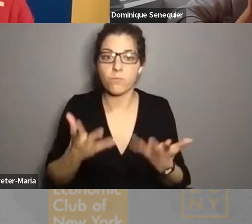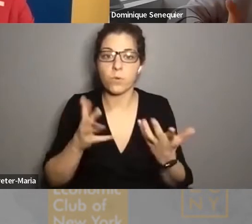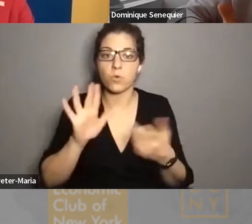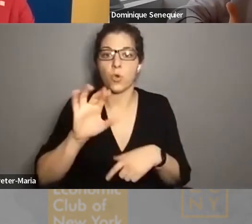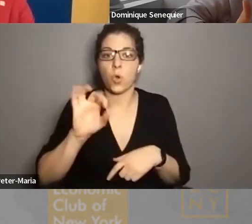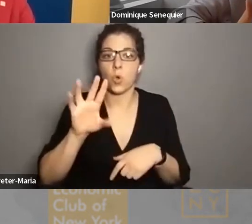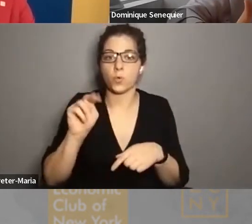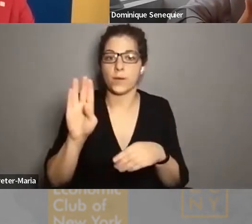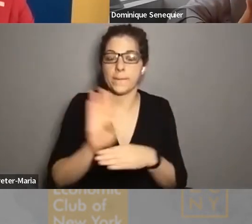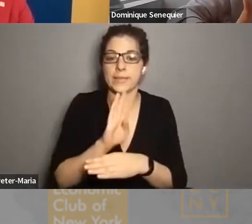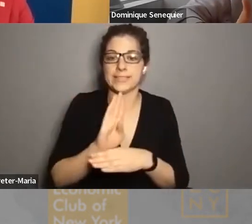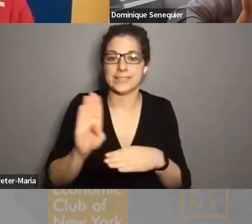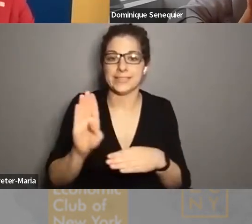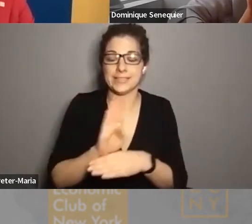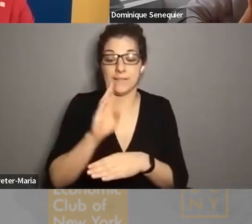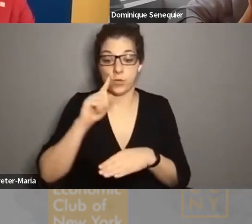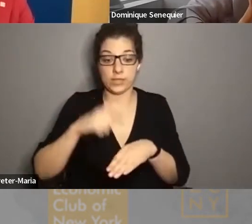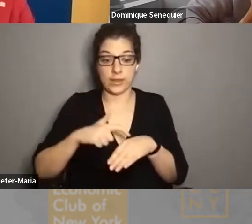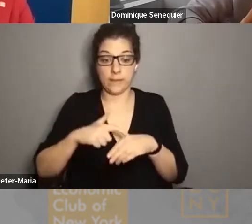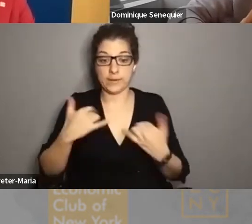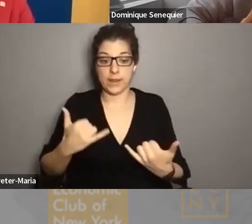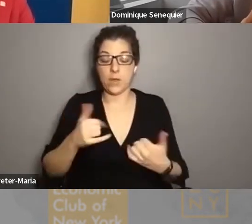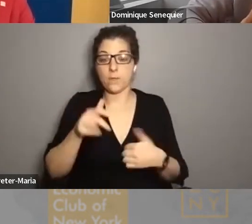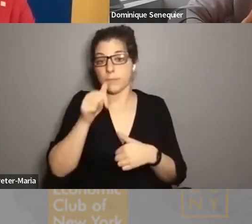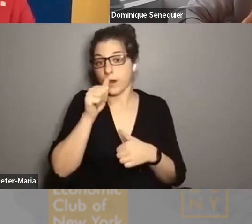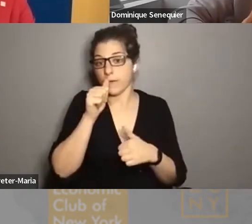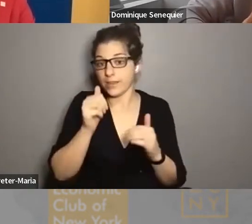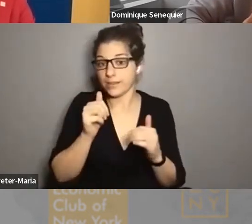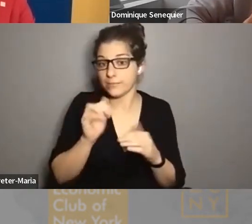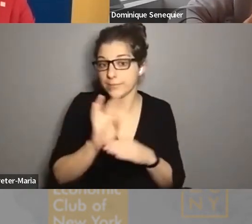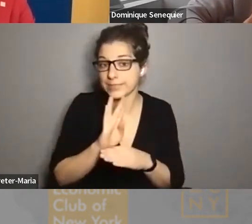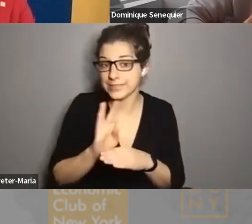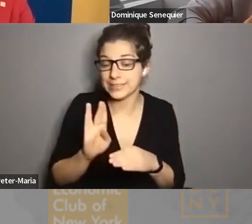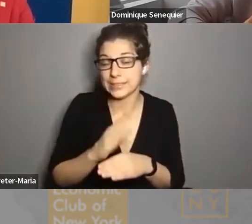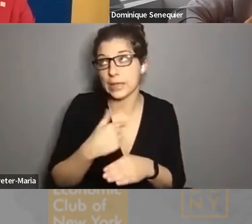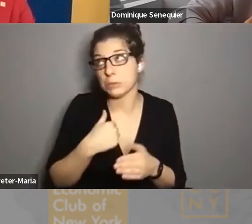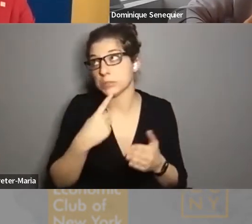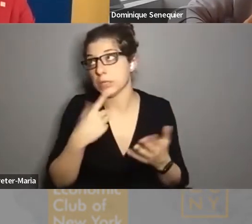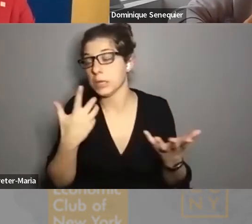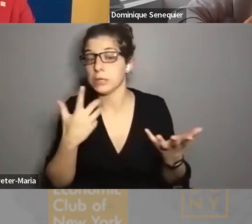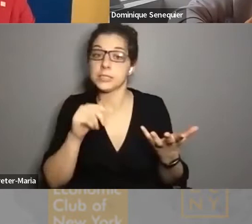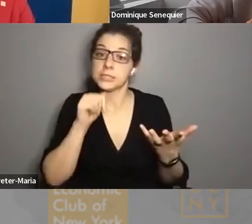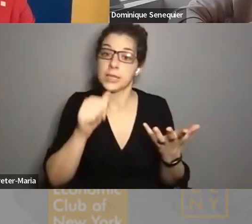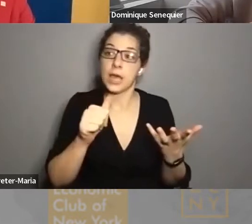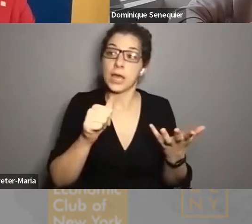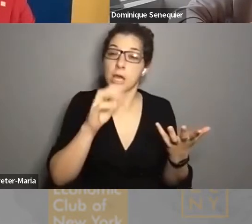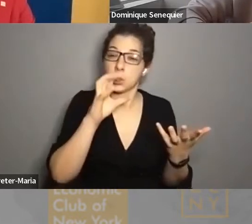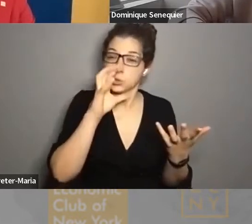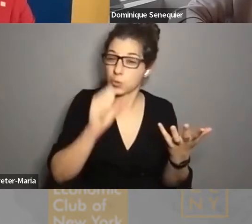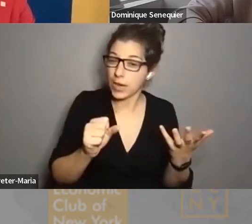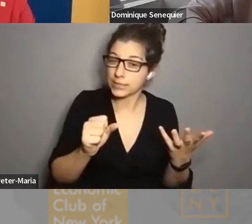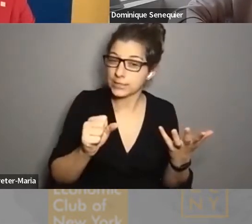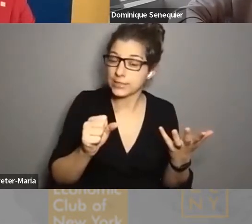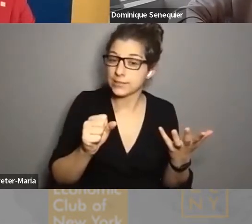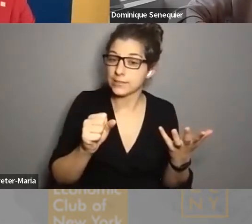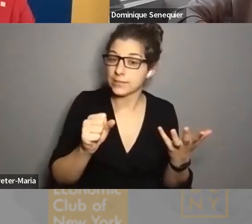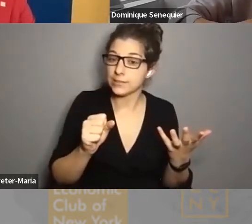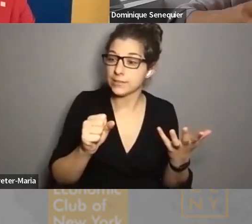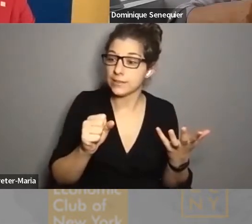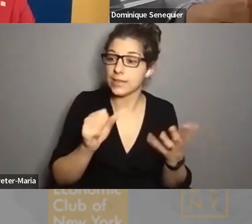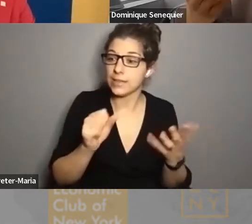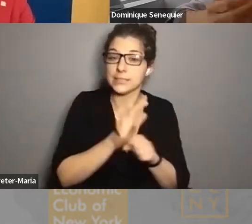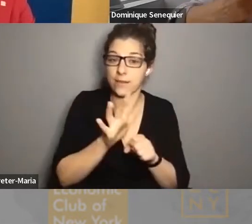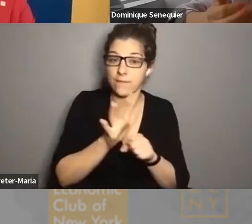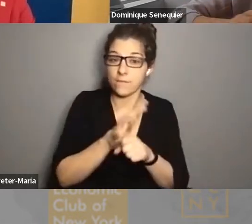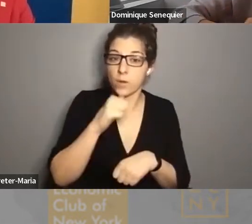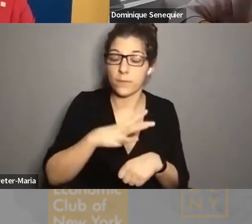business. And for the time being, private equity is, I would say, is not attracting enough women. So we